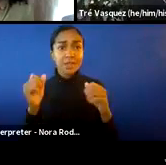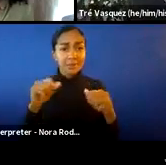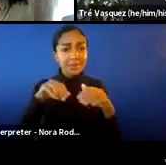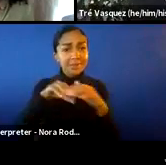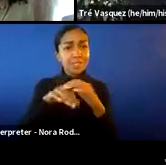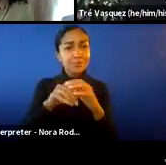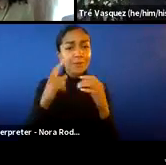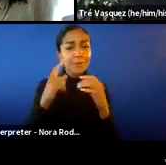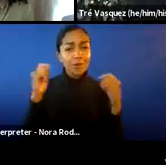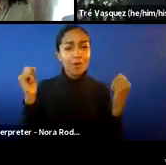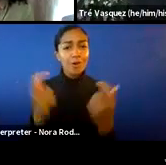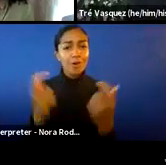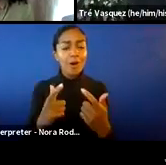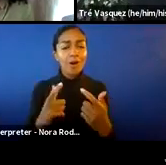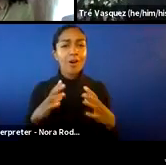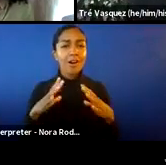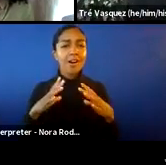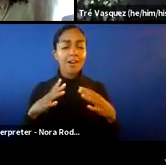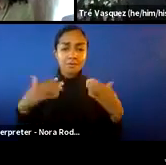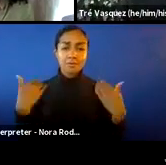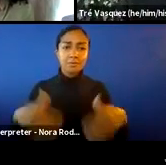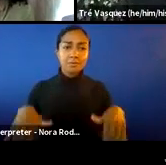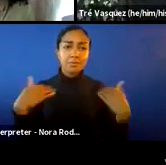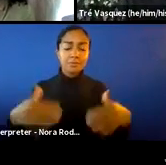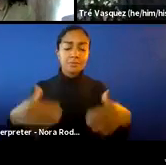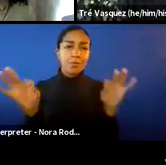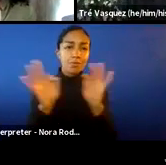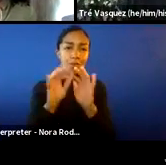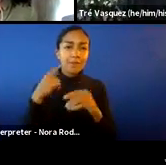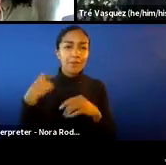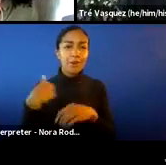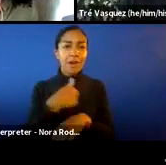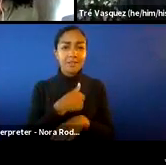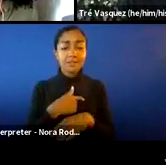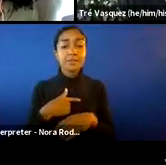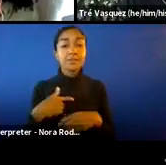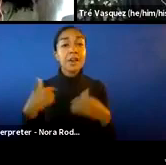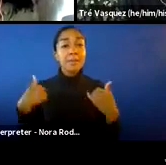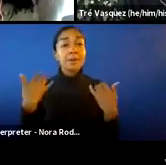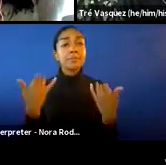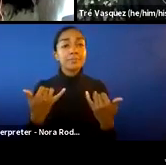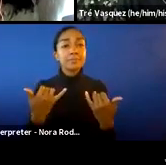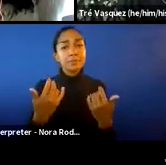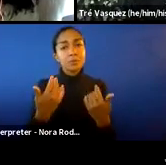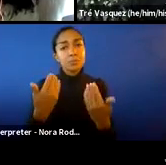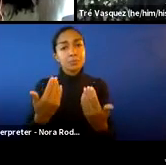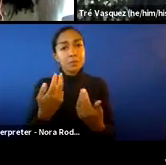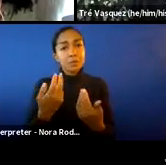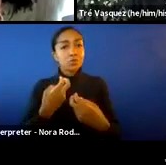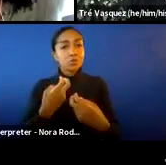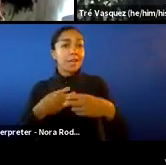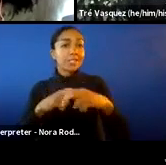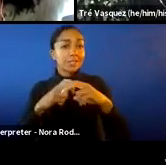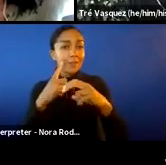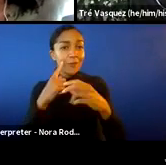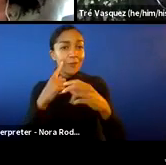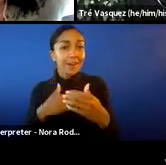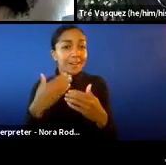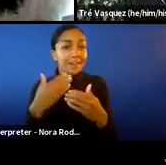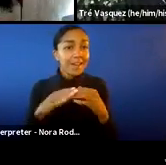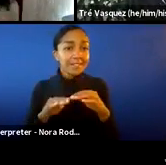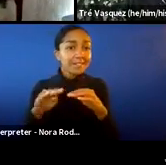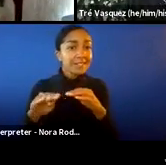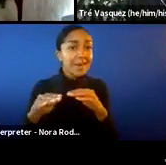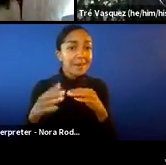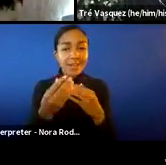everyone. Really, really important to us. So I'm gonna go ahead and transition here into some next steps and to closing. I